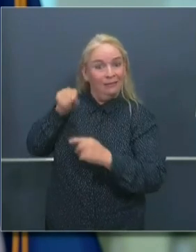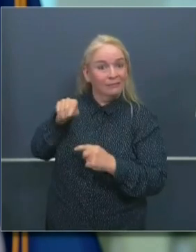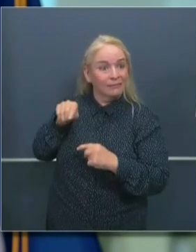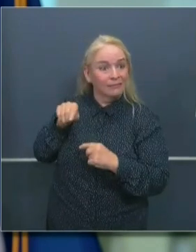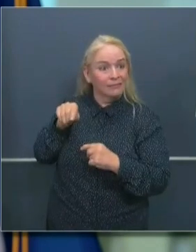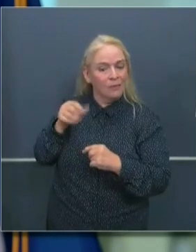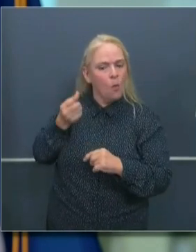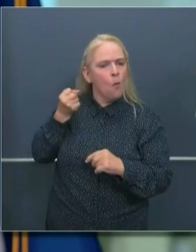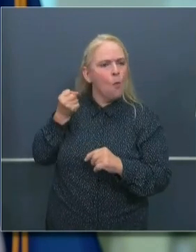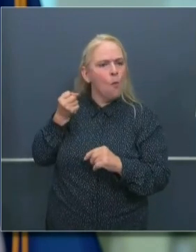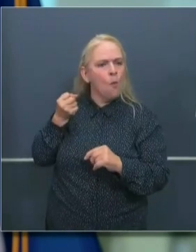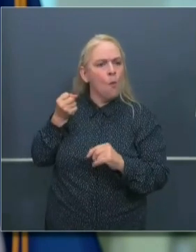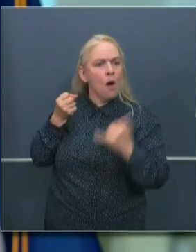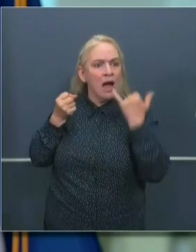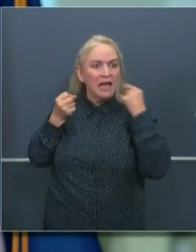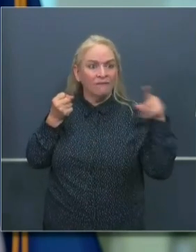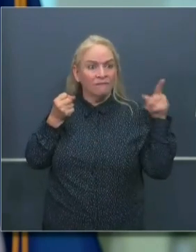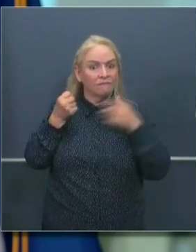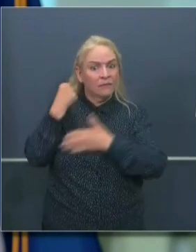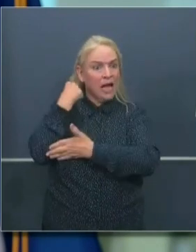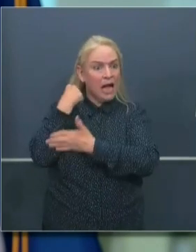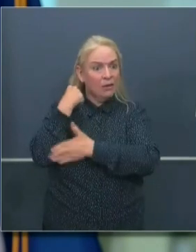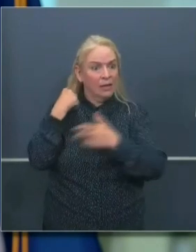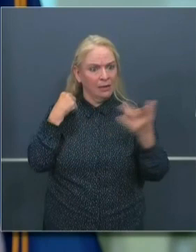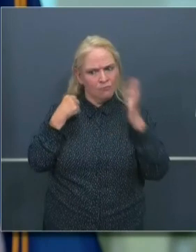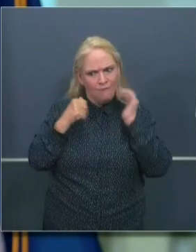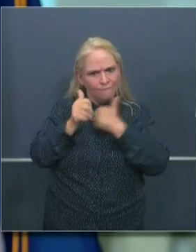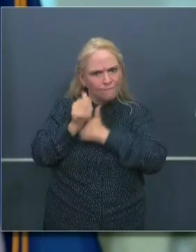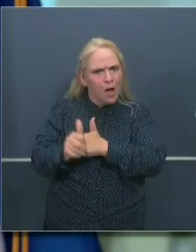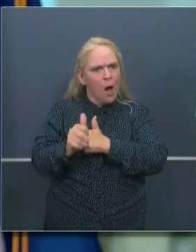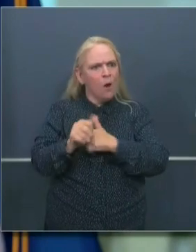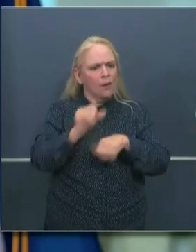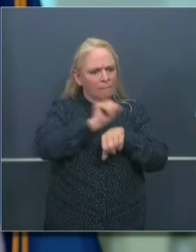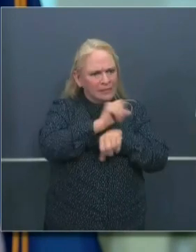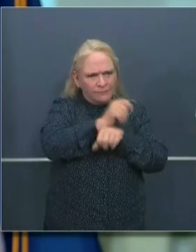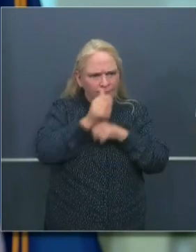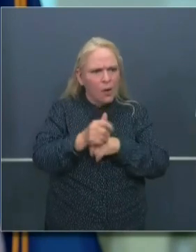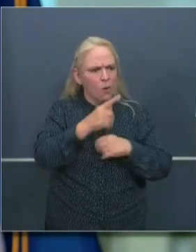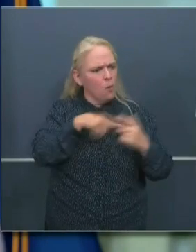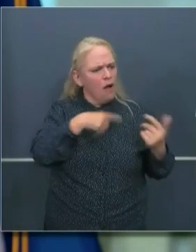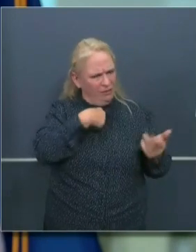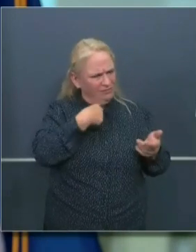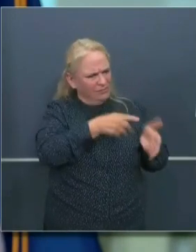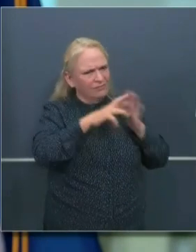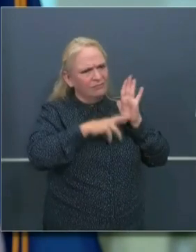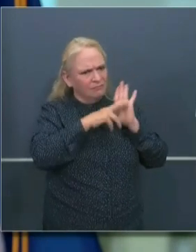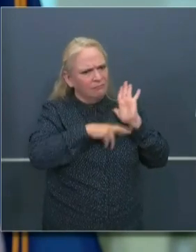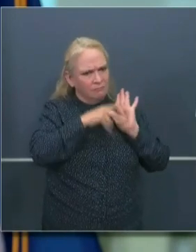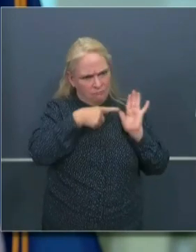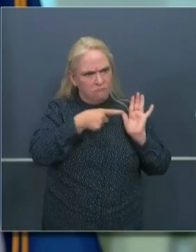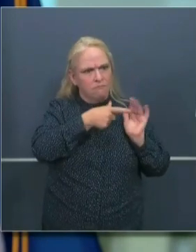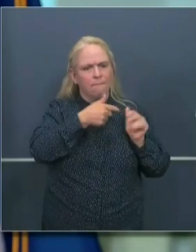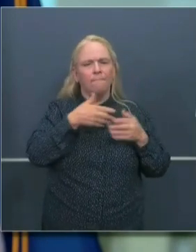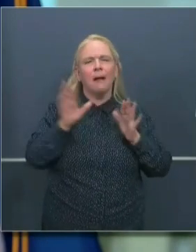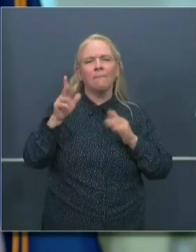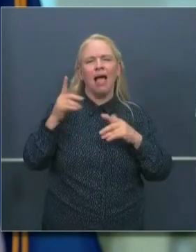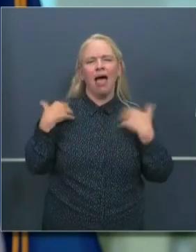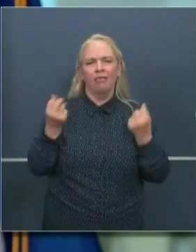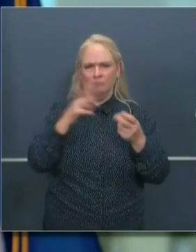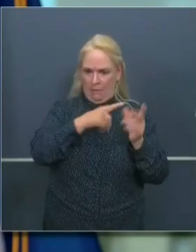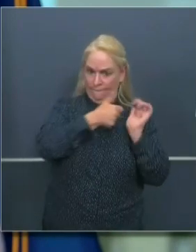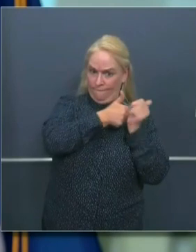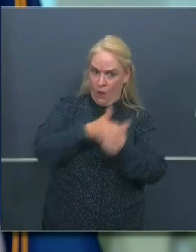enforcing the orders that their health officers have put forward. By definition, that's an enforcement mandate that